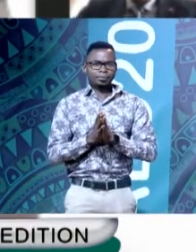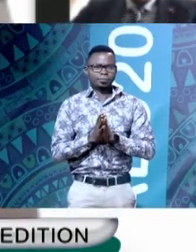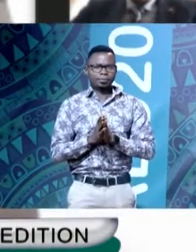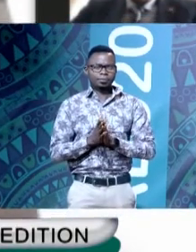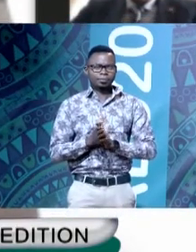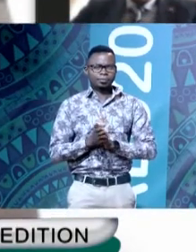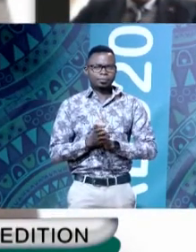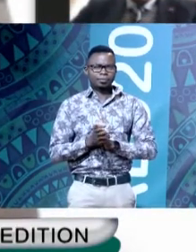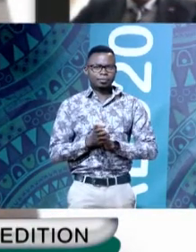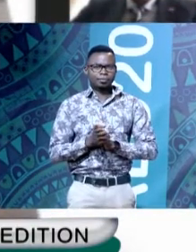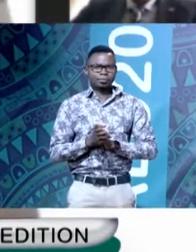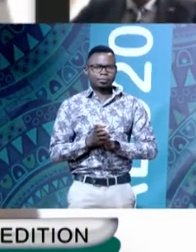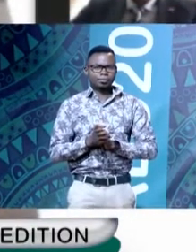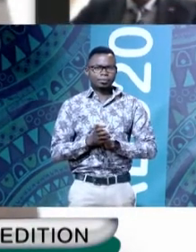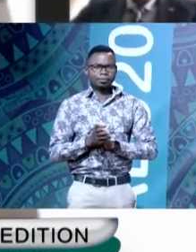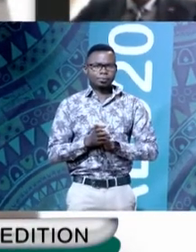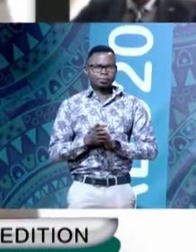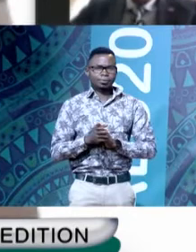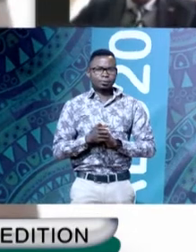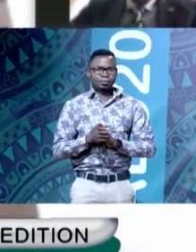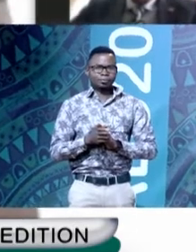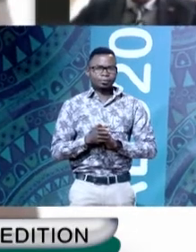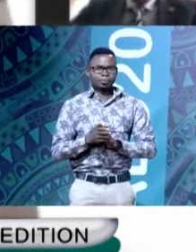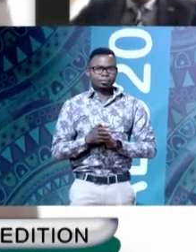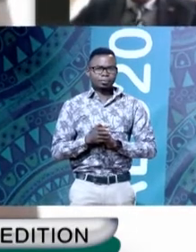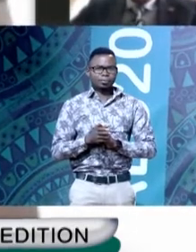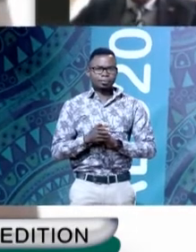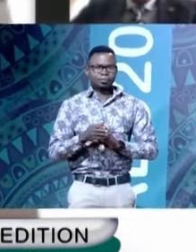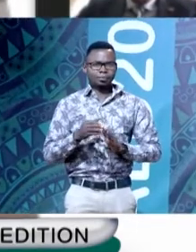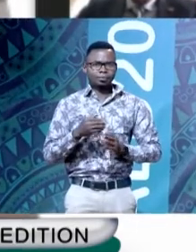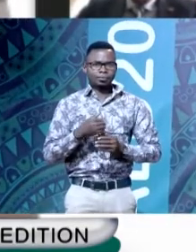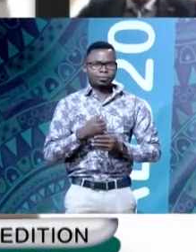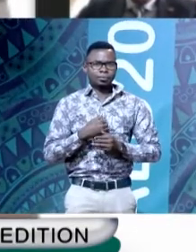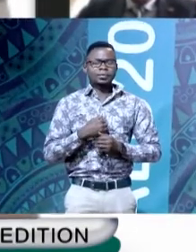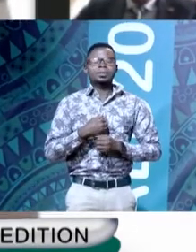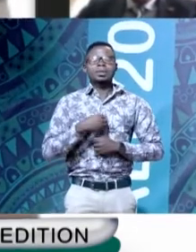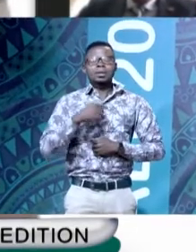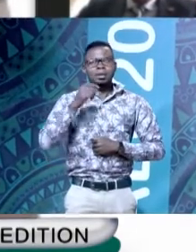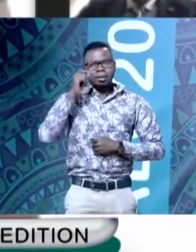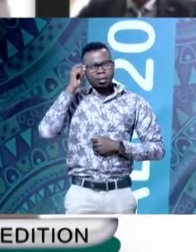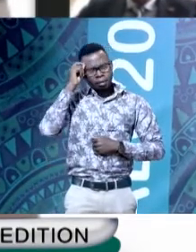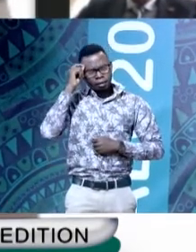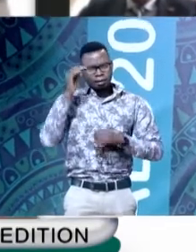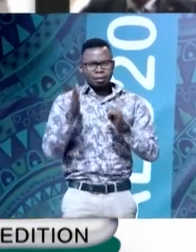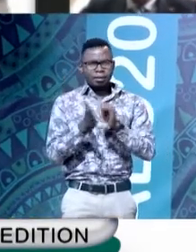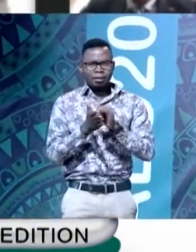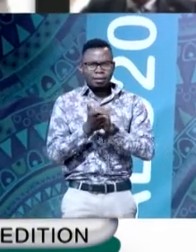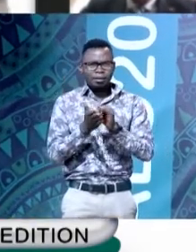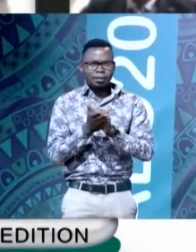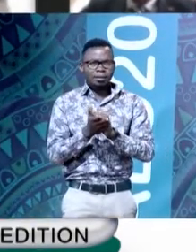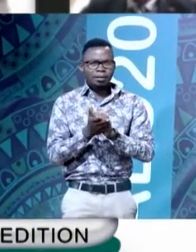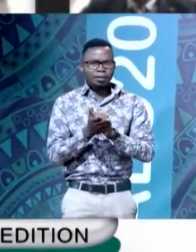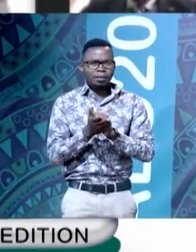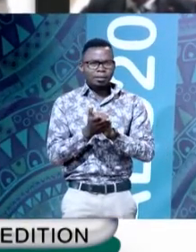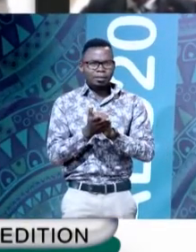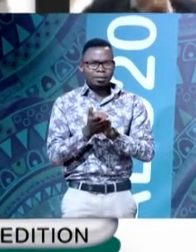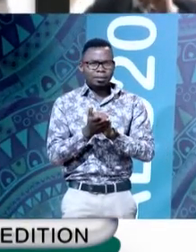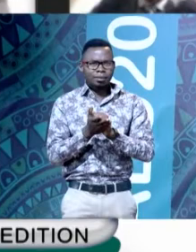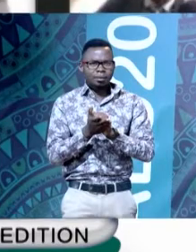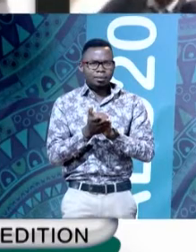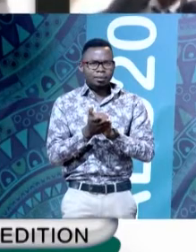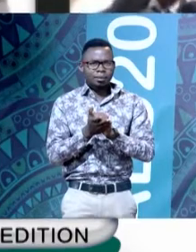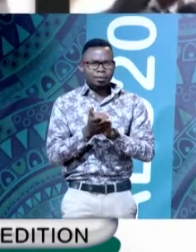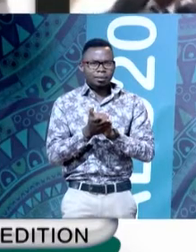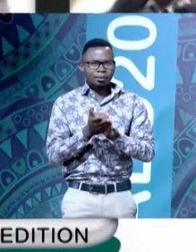I believe the youth have a very strong role to play, because in terms of what will happen 50 years